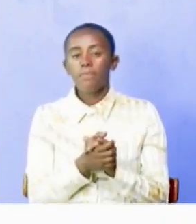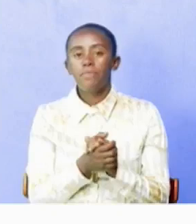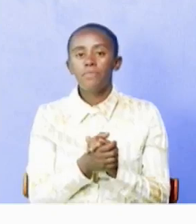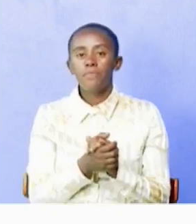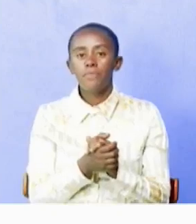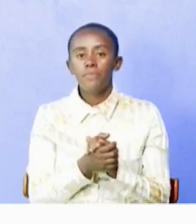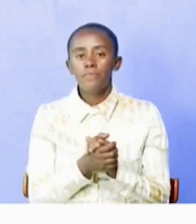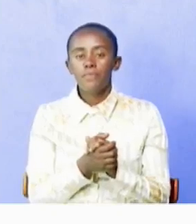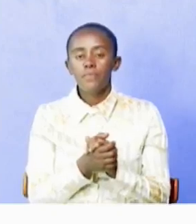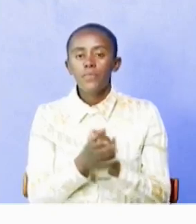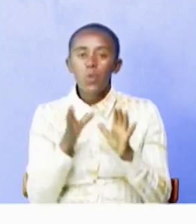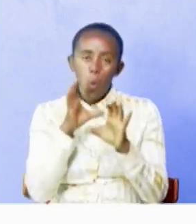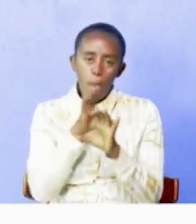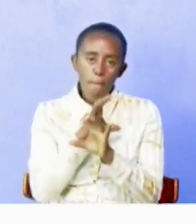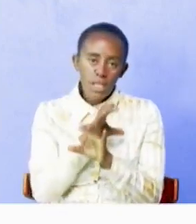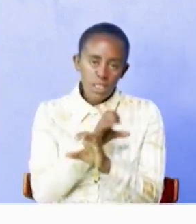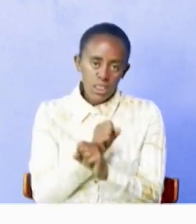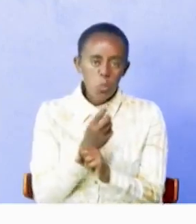finished or completed